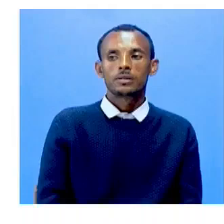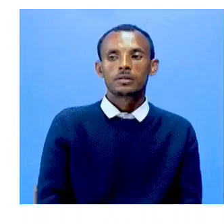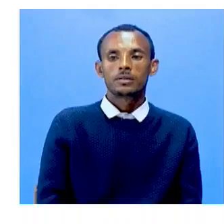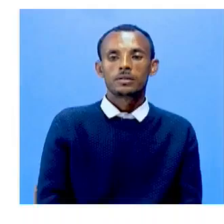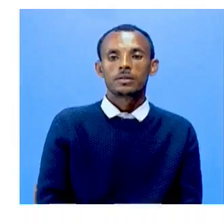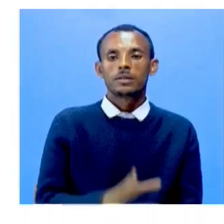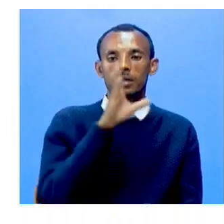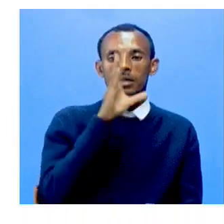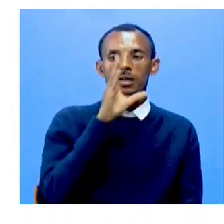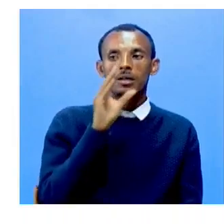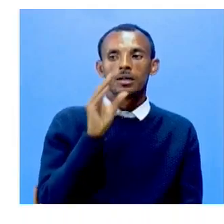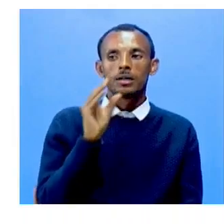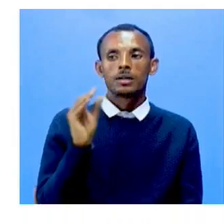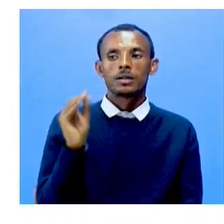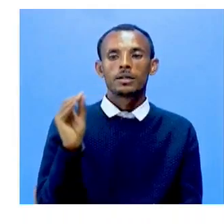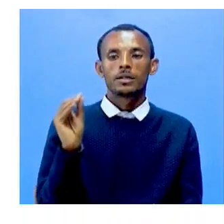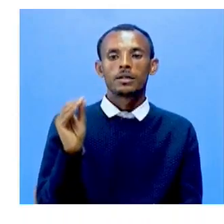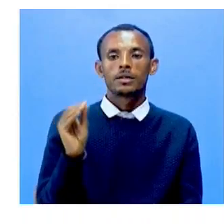and